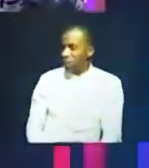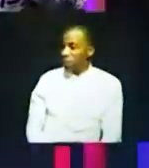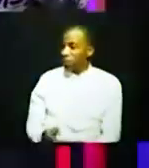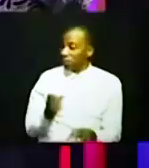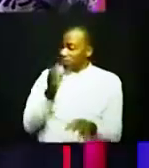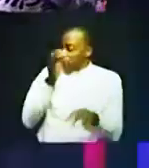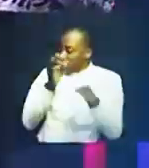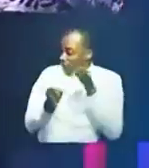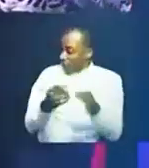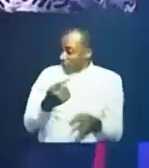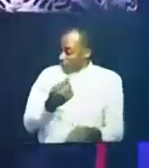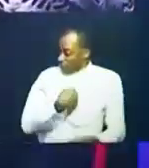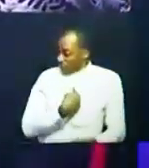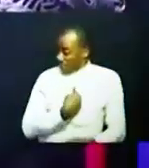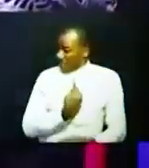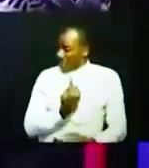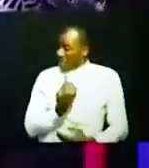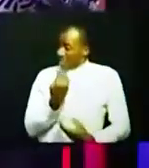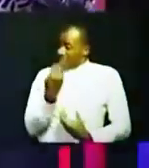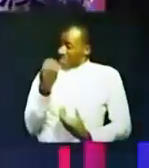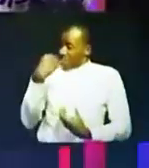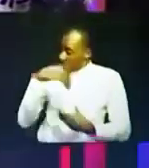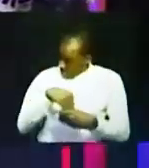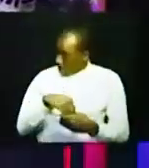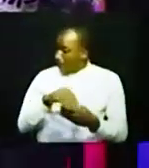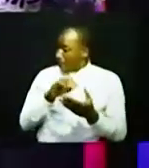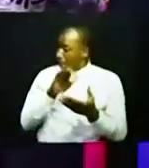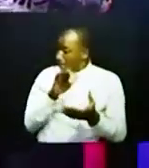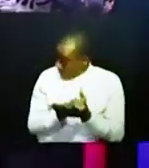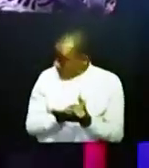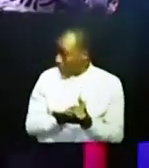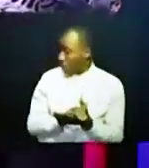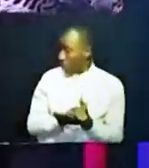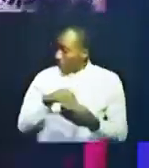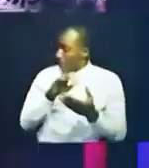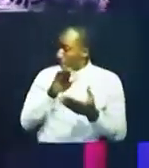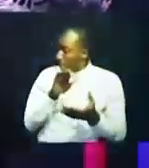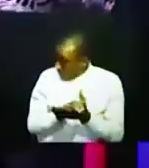And if I ever do choose to